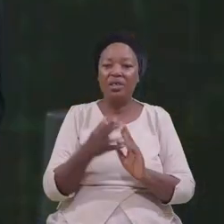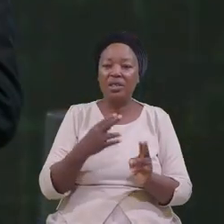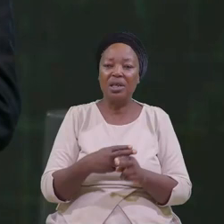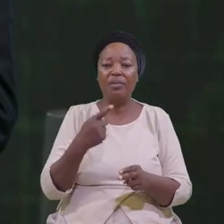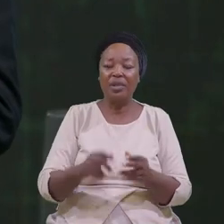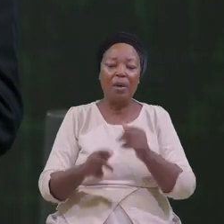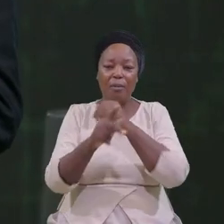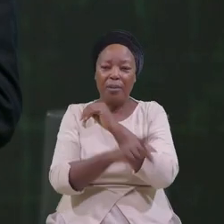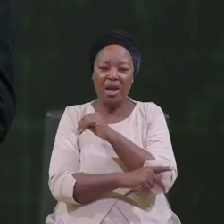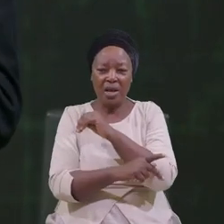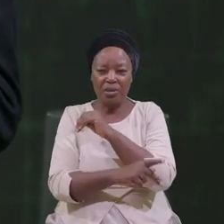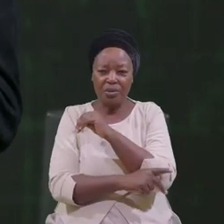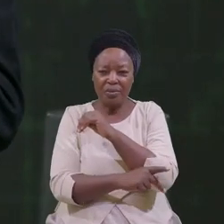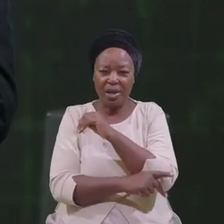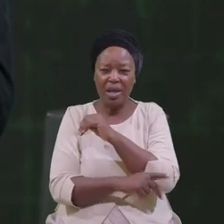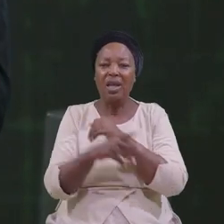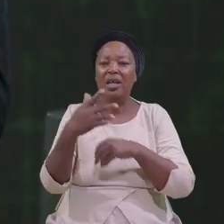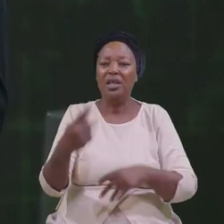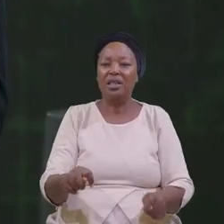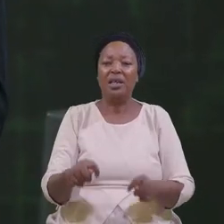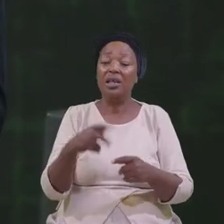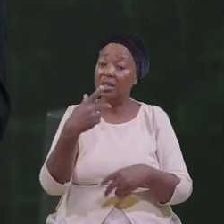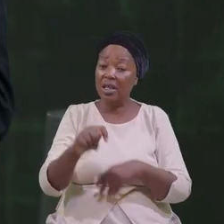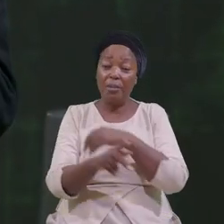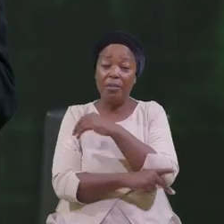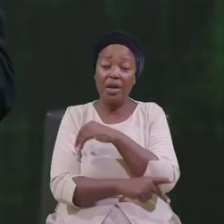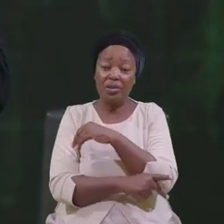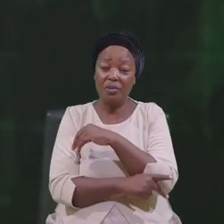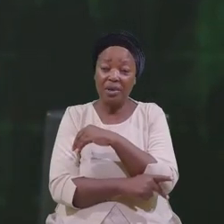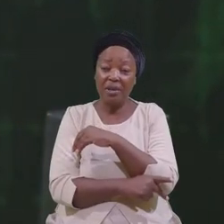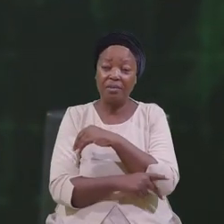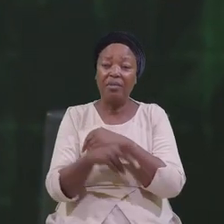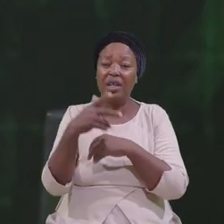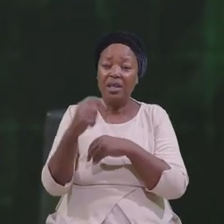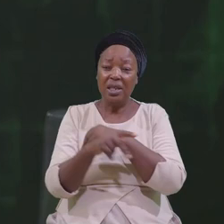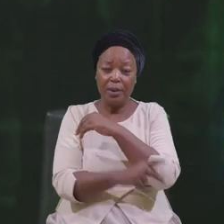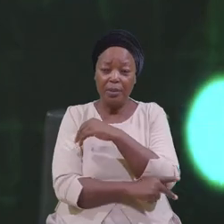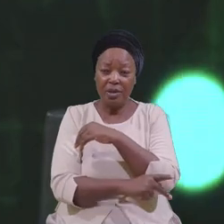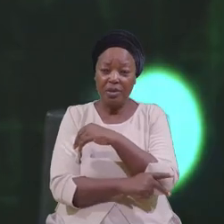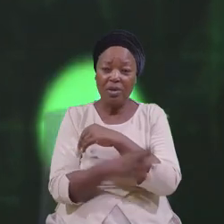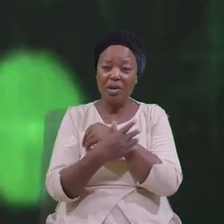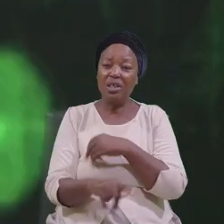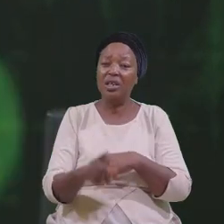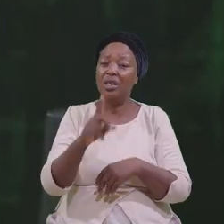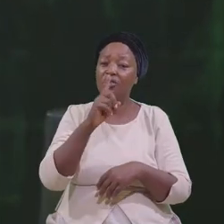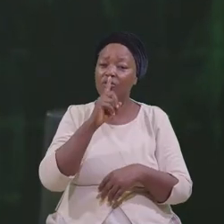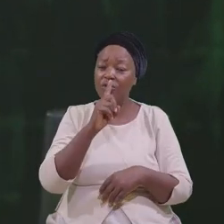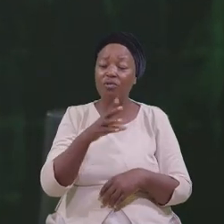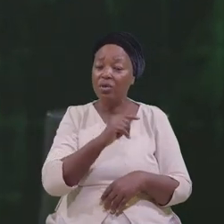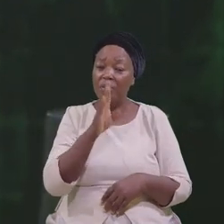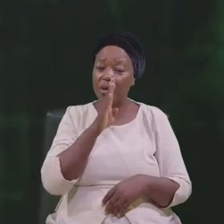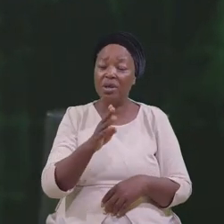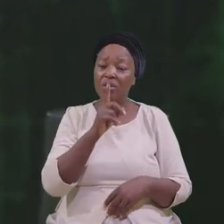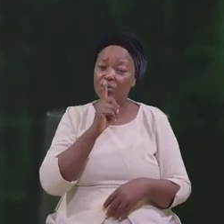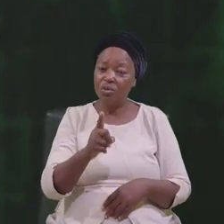Passover. The Passover. Be real and definite in your